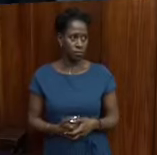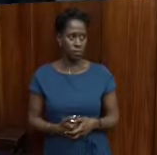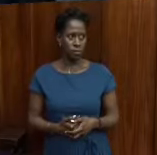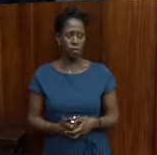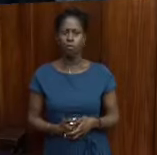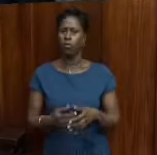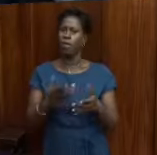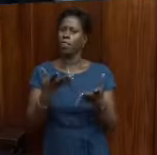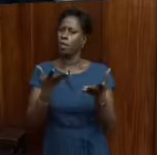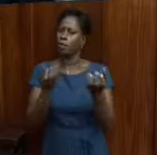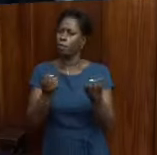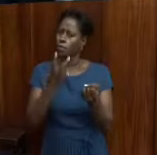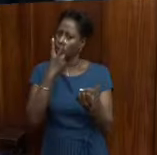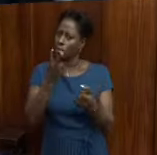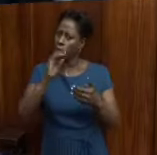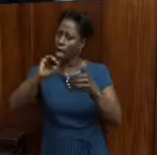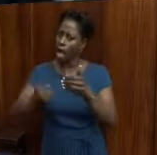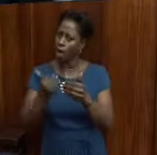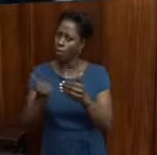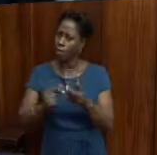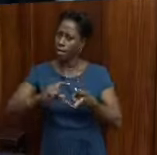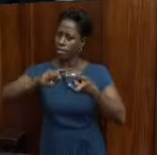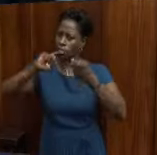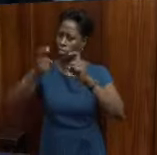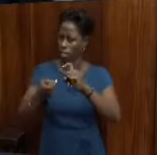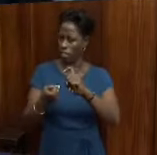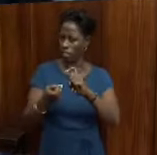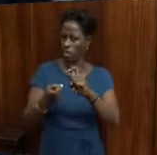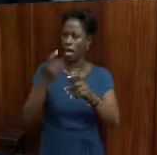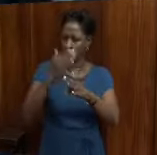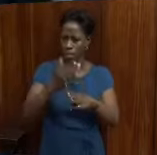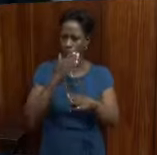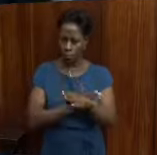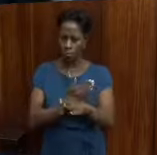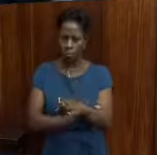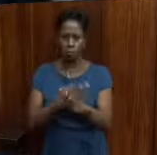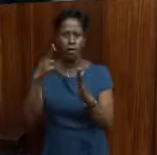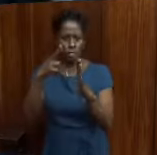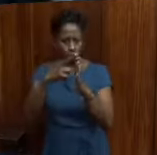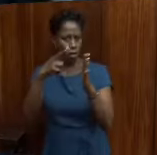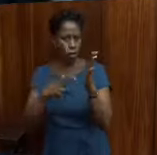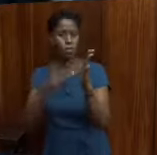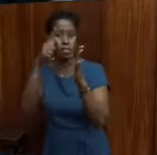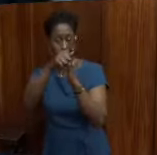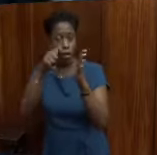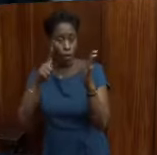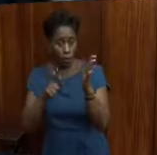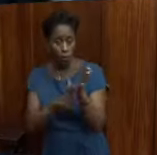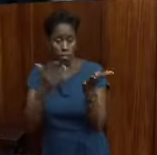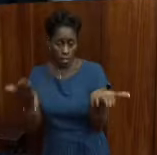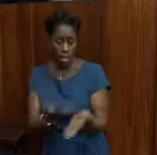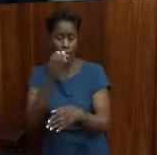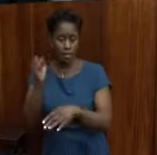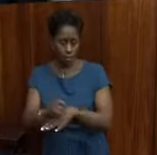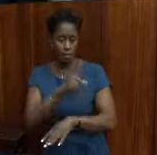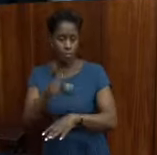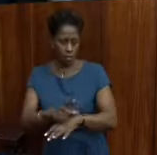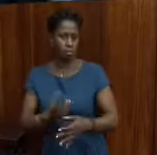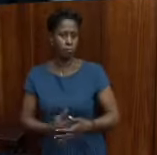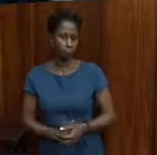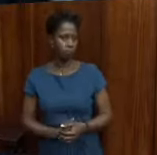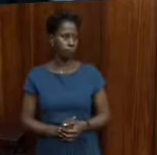report. And three, to advise on the requirements for the implementation of the recommendations of the Constitutional Reform Commission